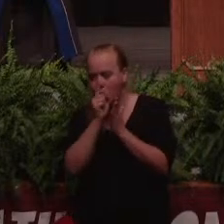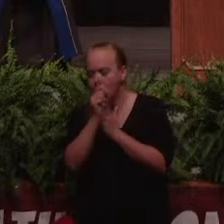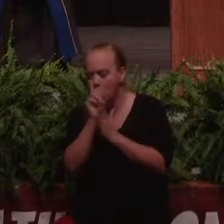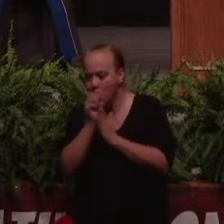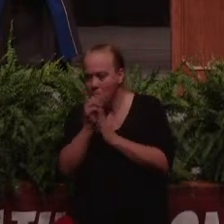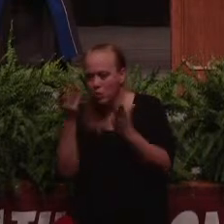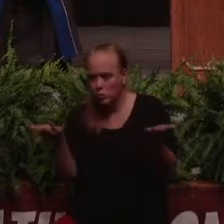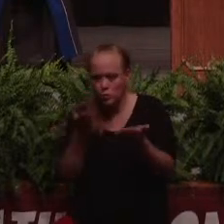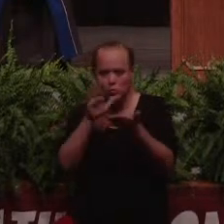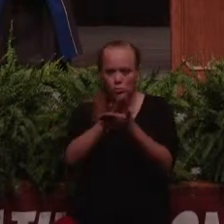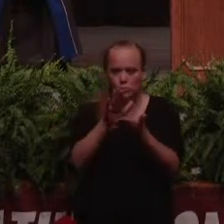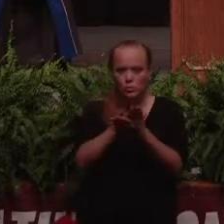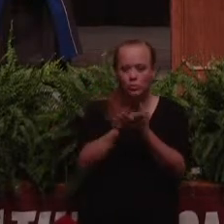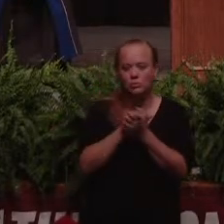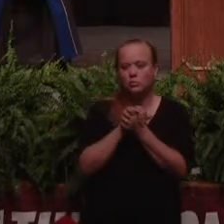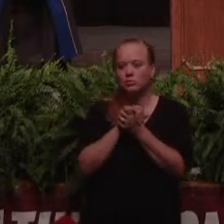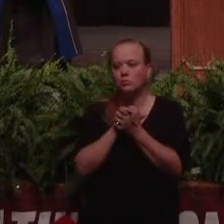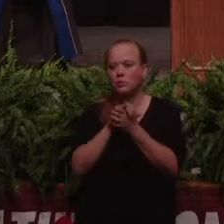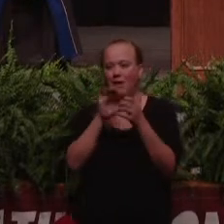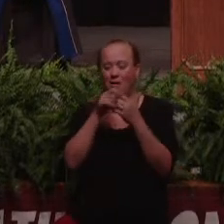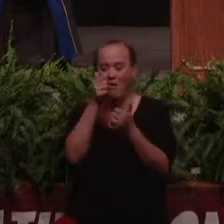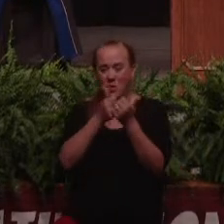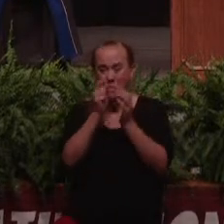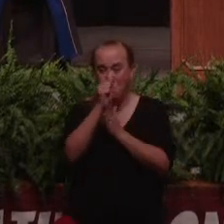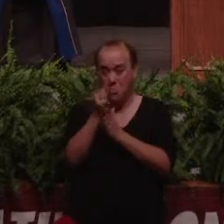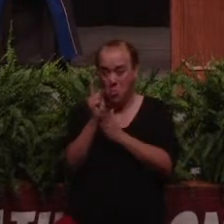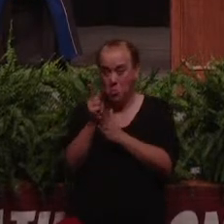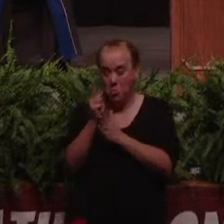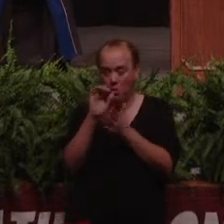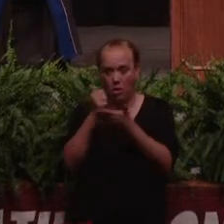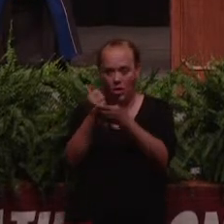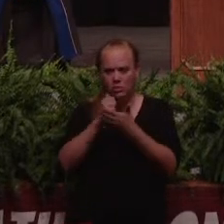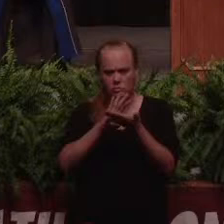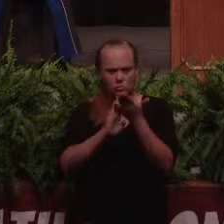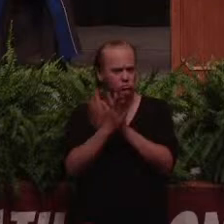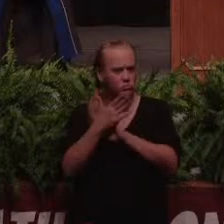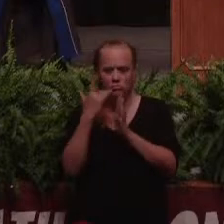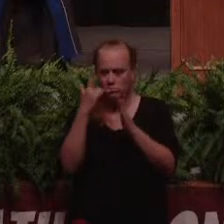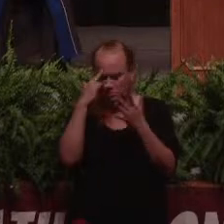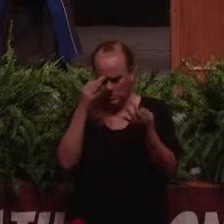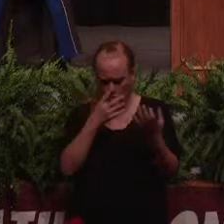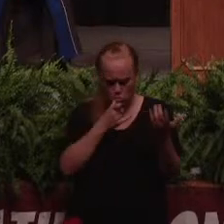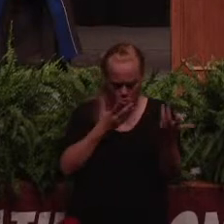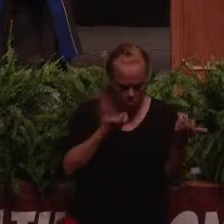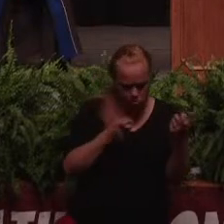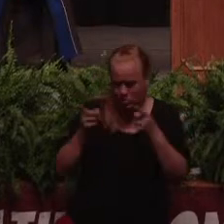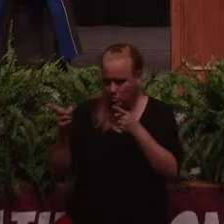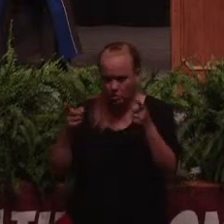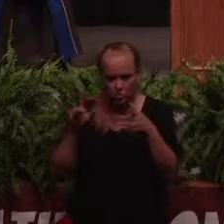were at this school, and how every moment had helped us decide our path.